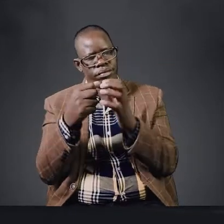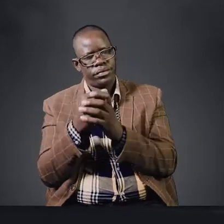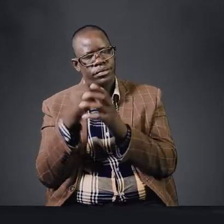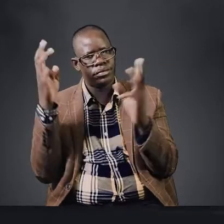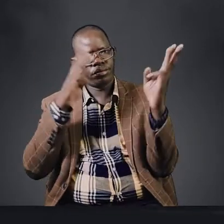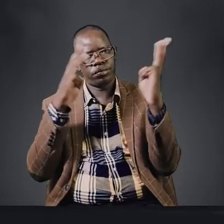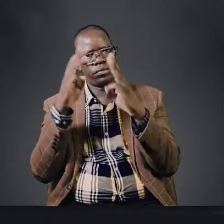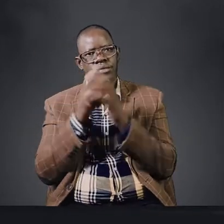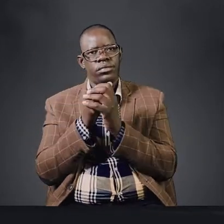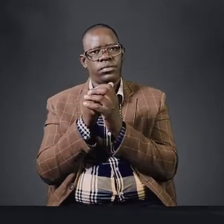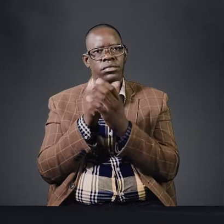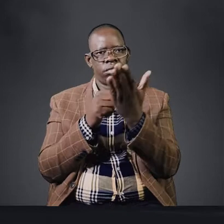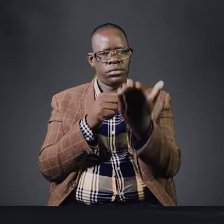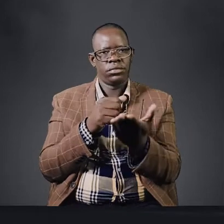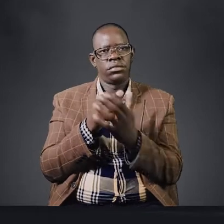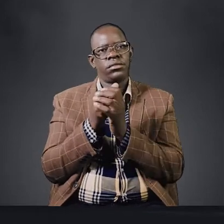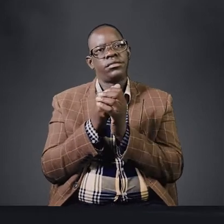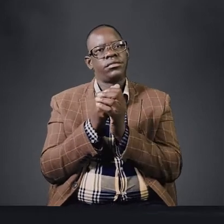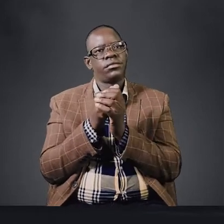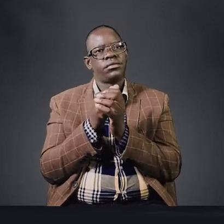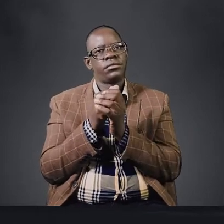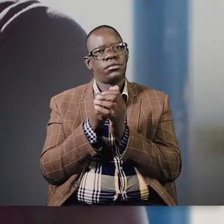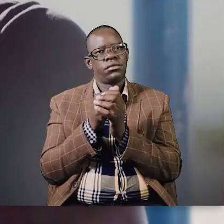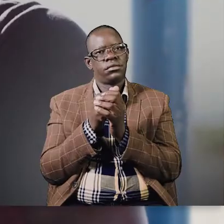pollutant, aerosol, sprays, etc.